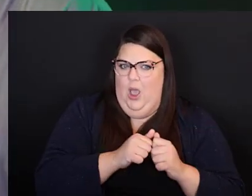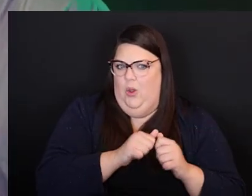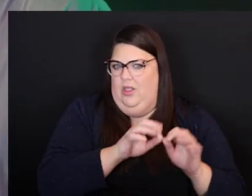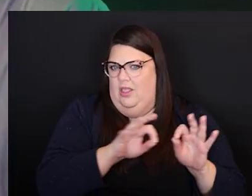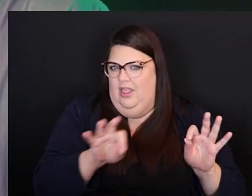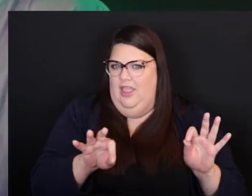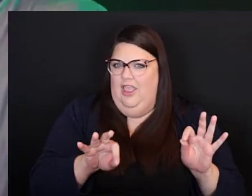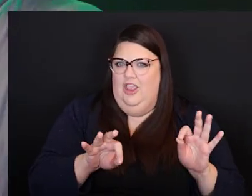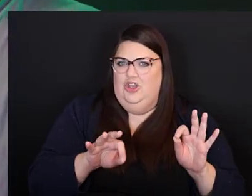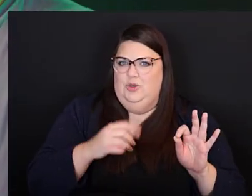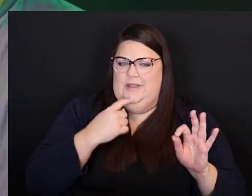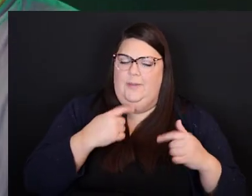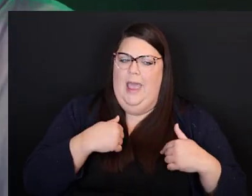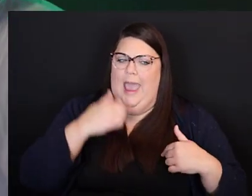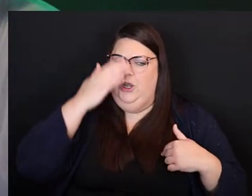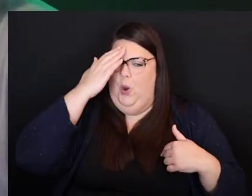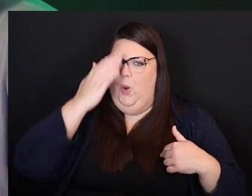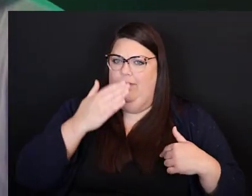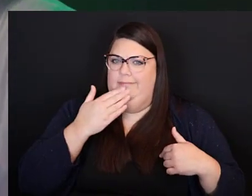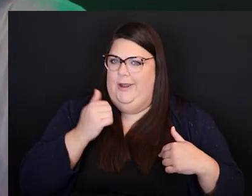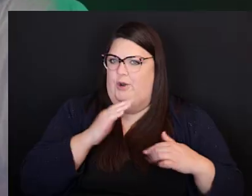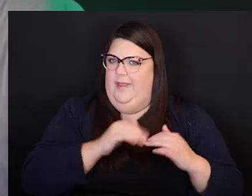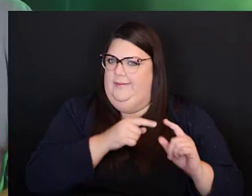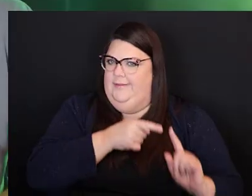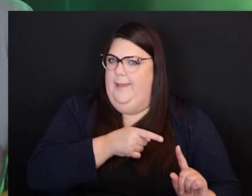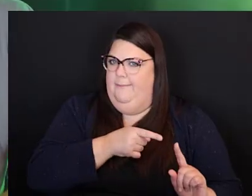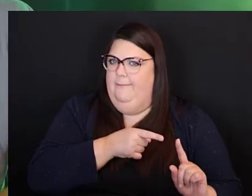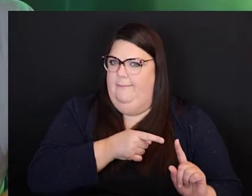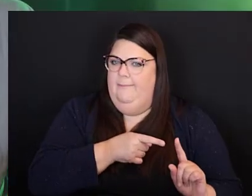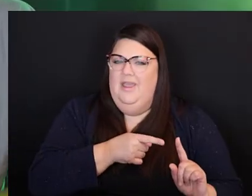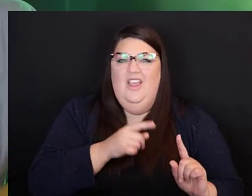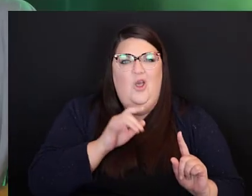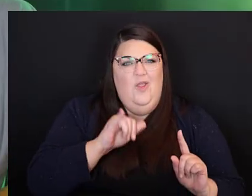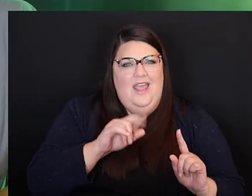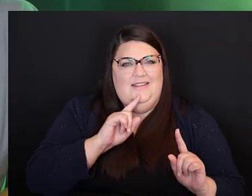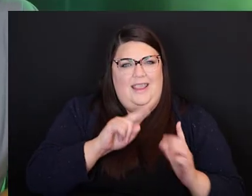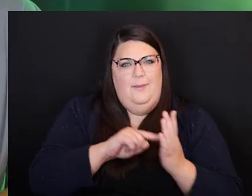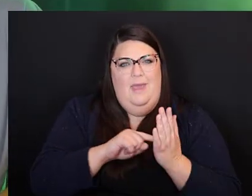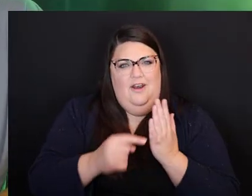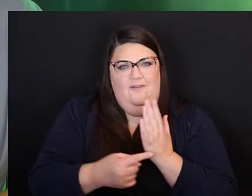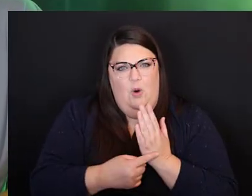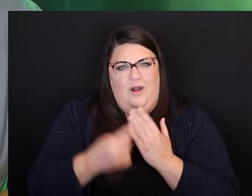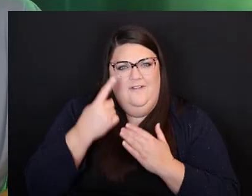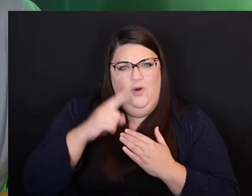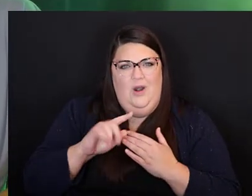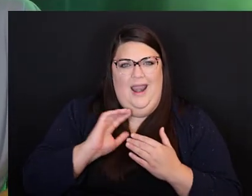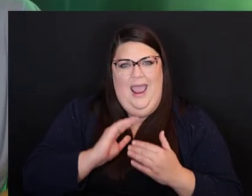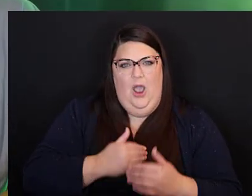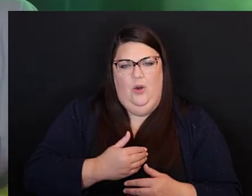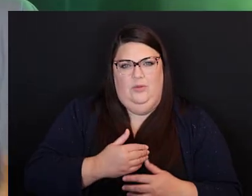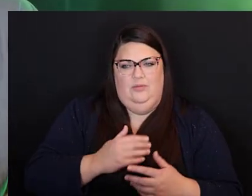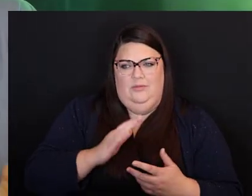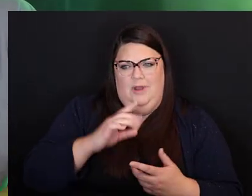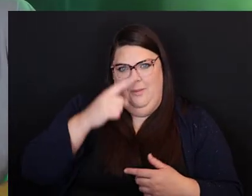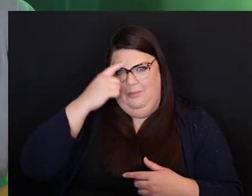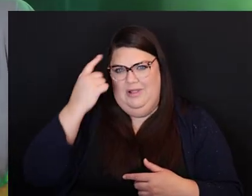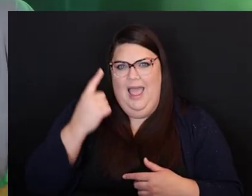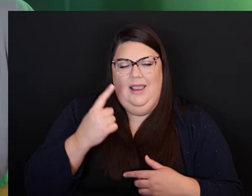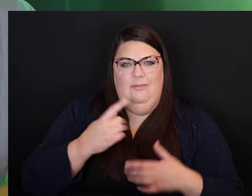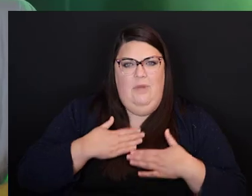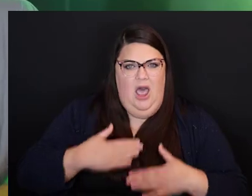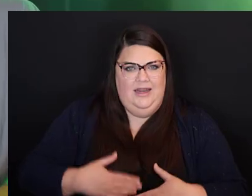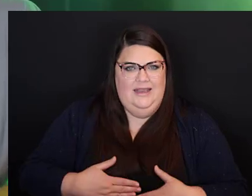to amplify one's scholarship or thinking about the world. And it became an apt metaphor for how Black bodies